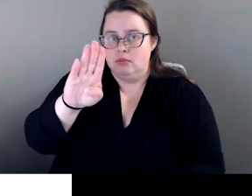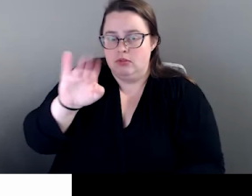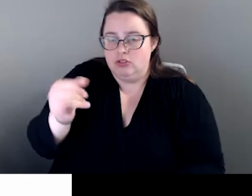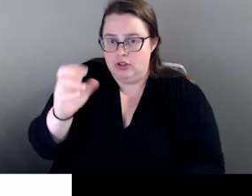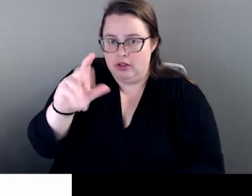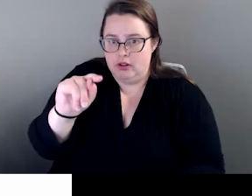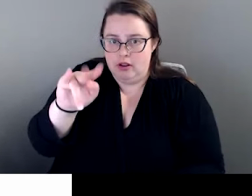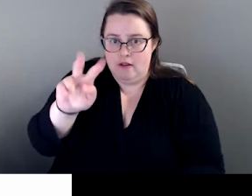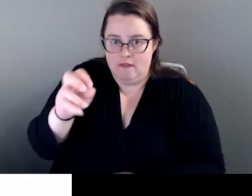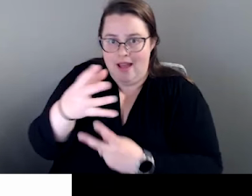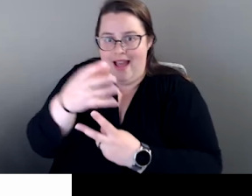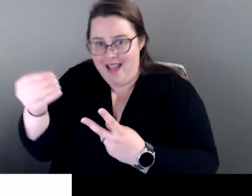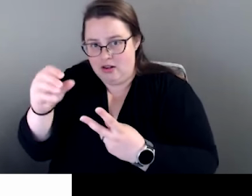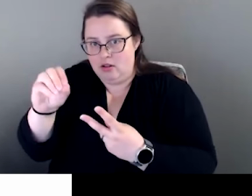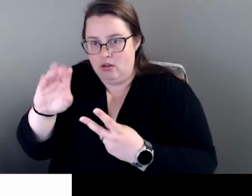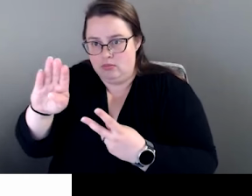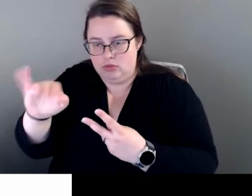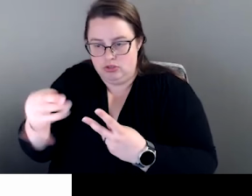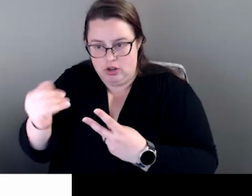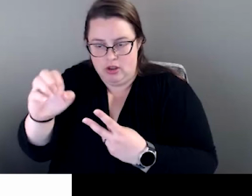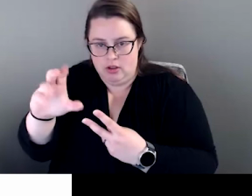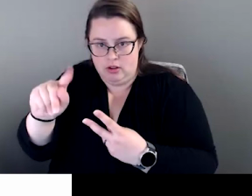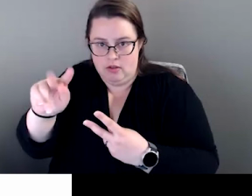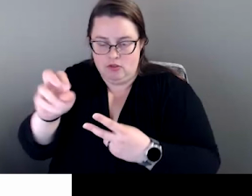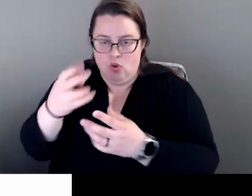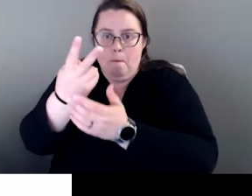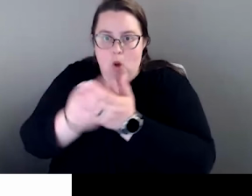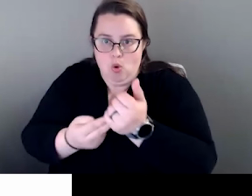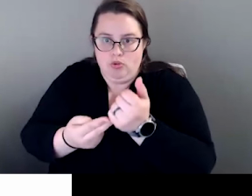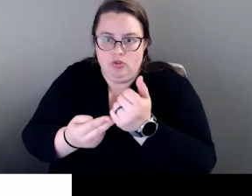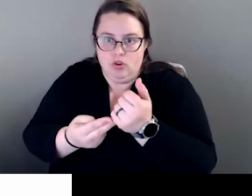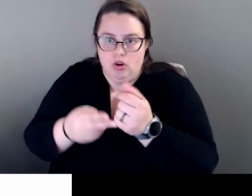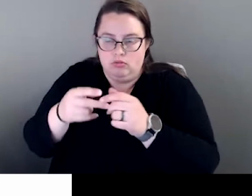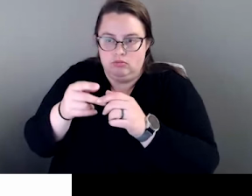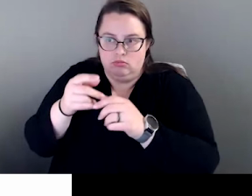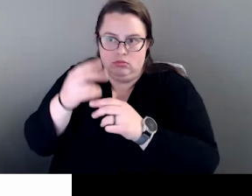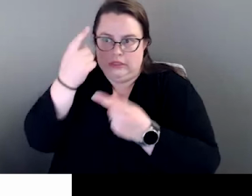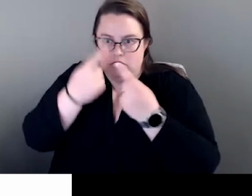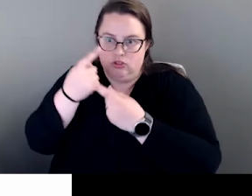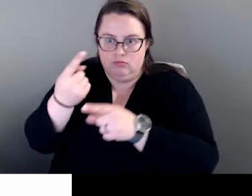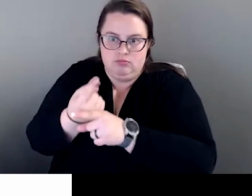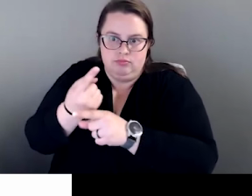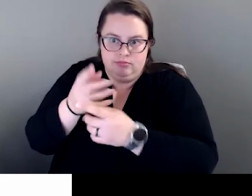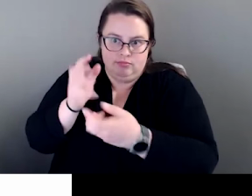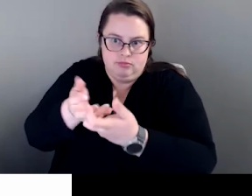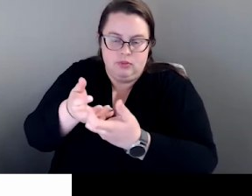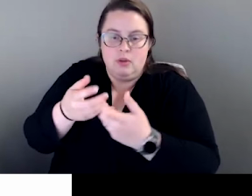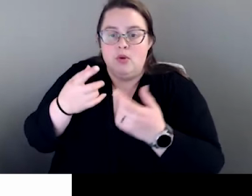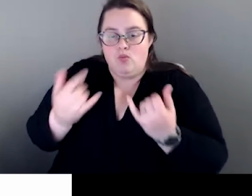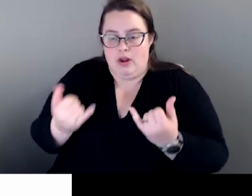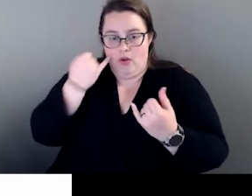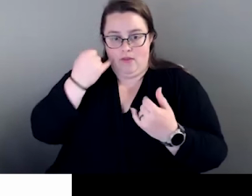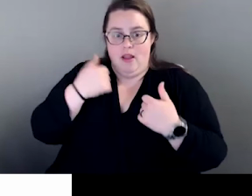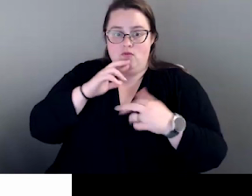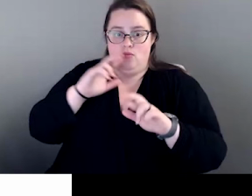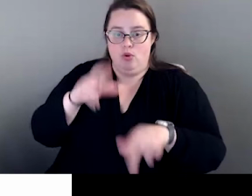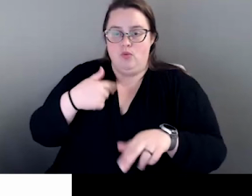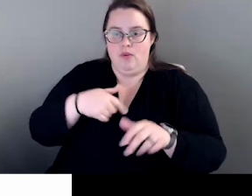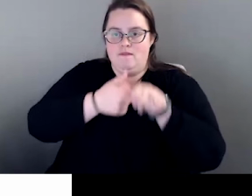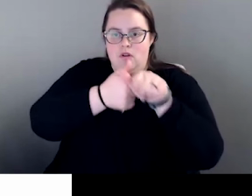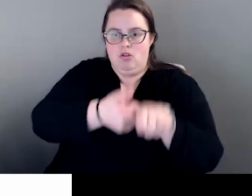both, or both is taken into consideration. But right now, if we do have reports, we're going off of the